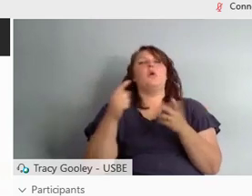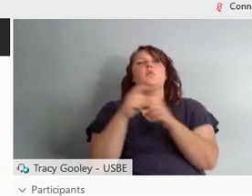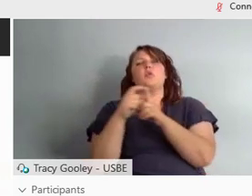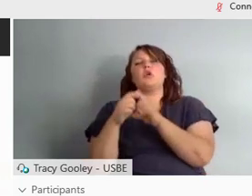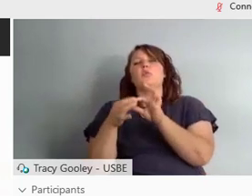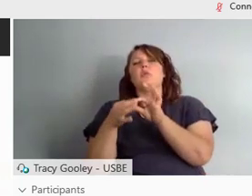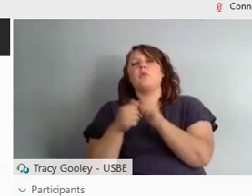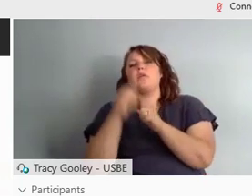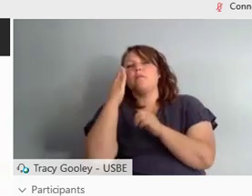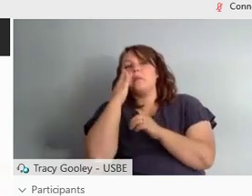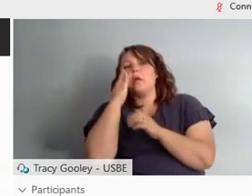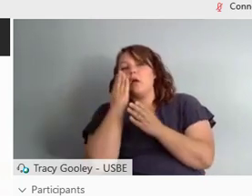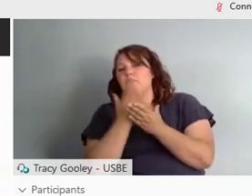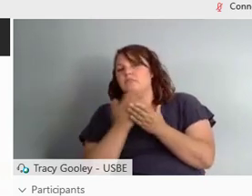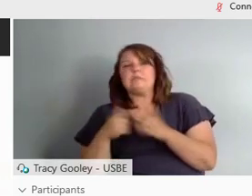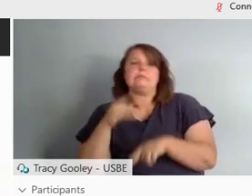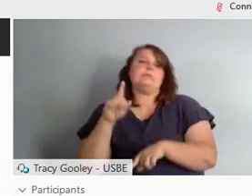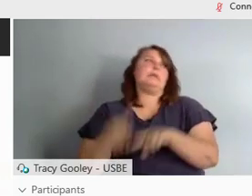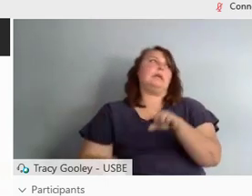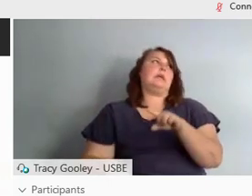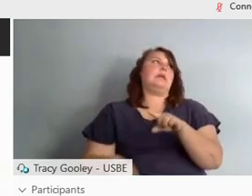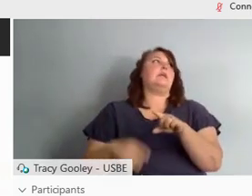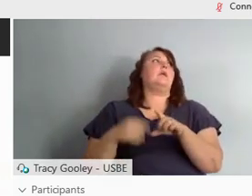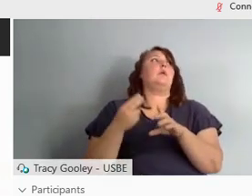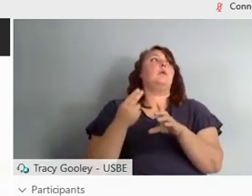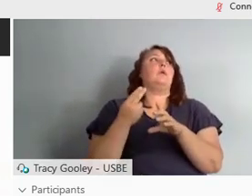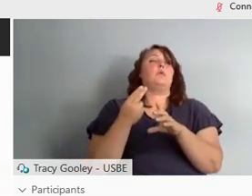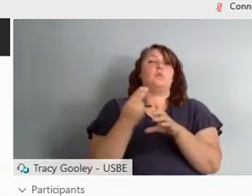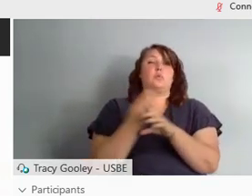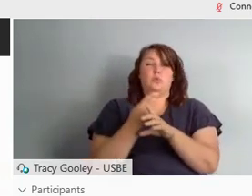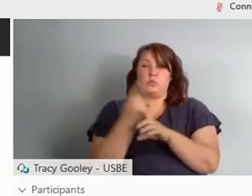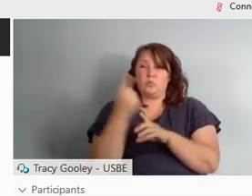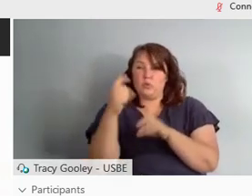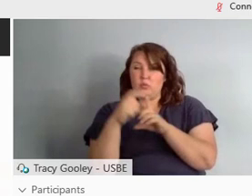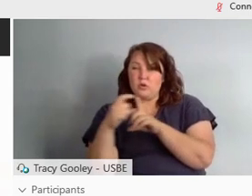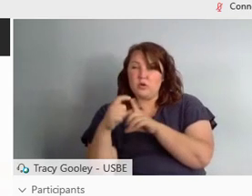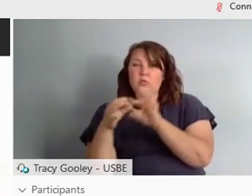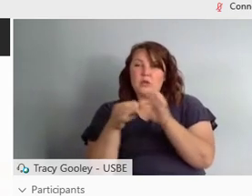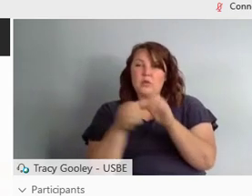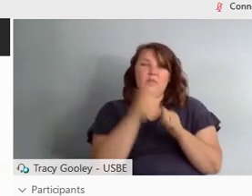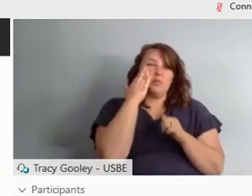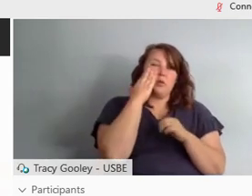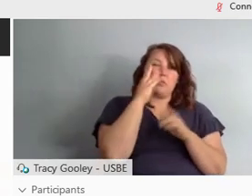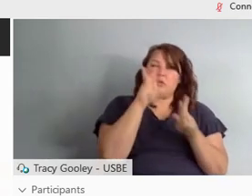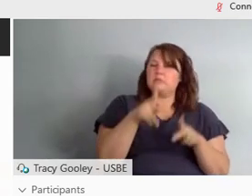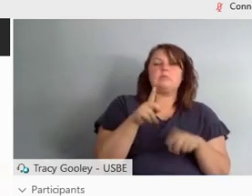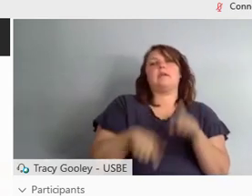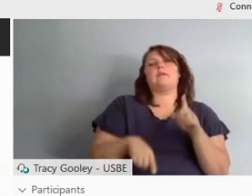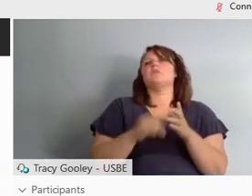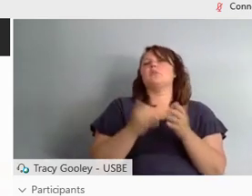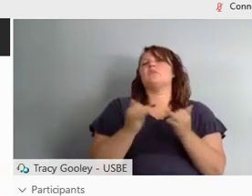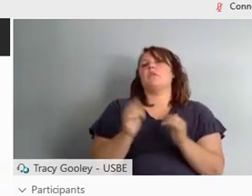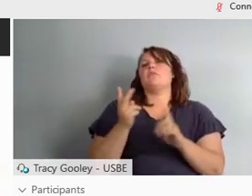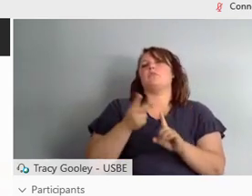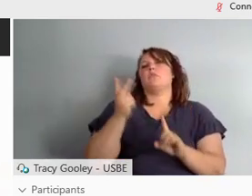also can't use at least one word related to a familiar person. So we're still in that emerging